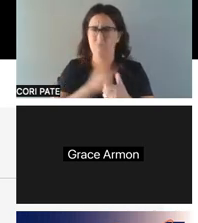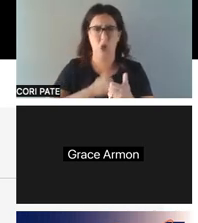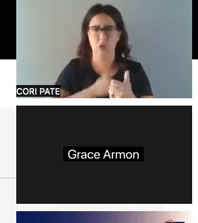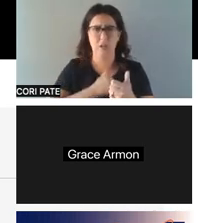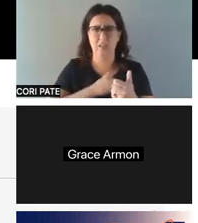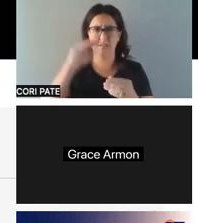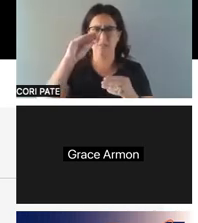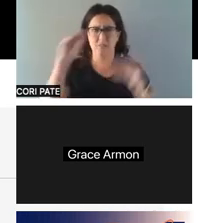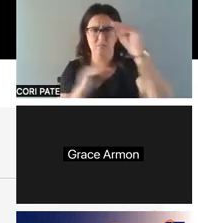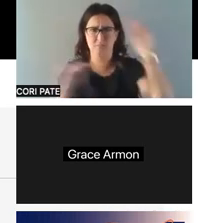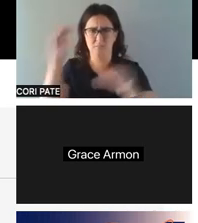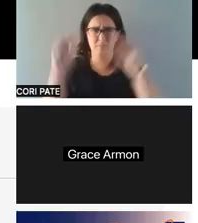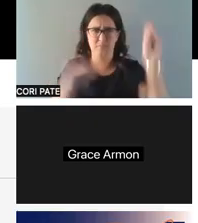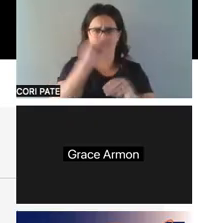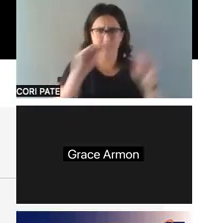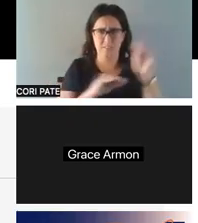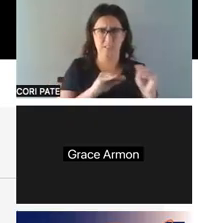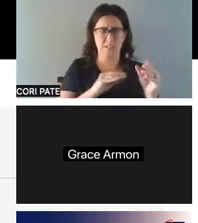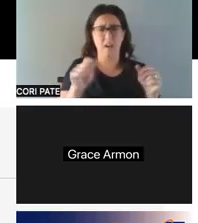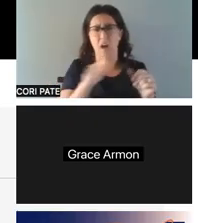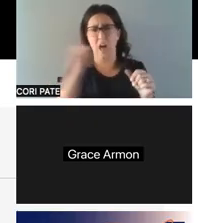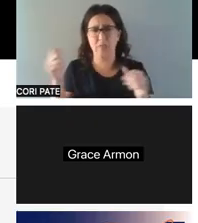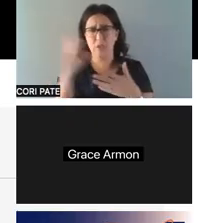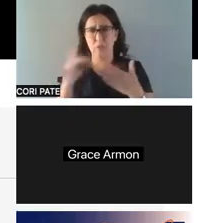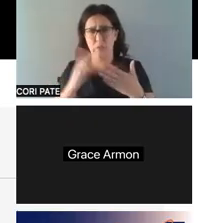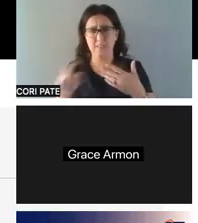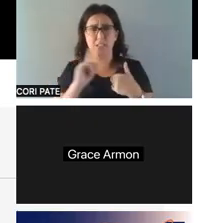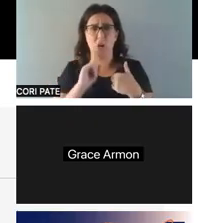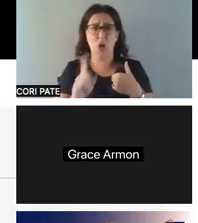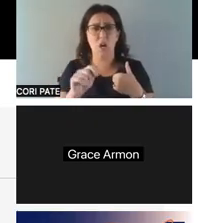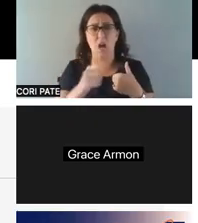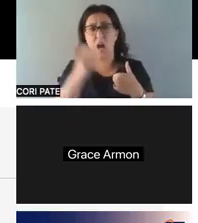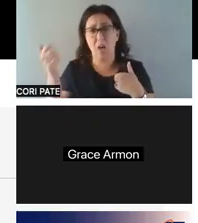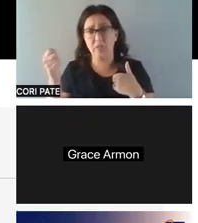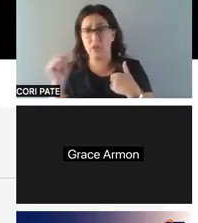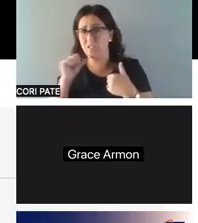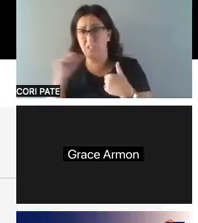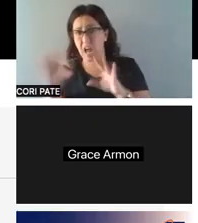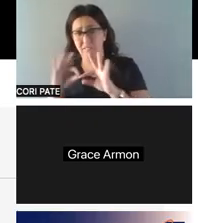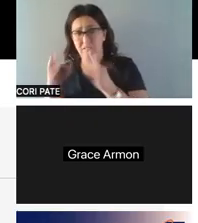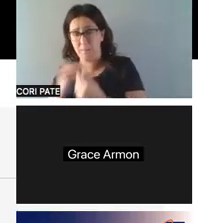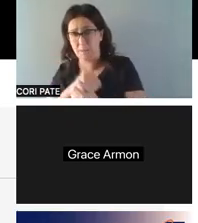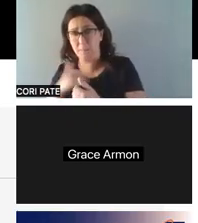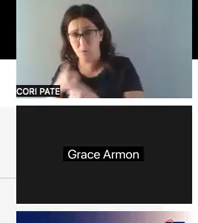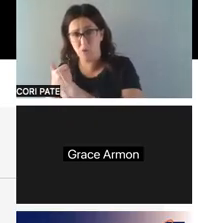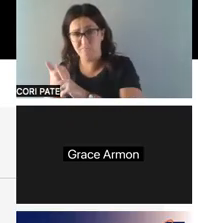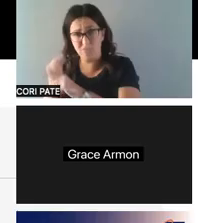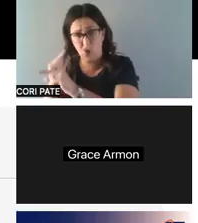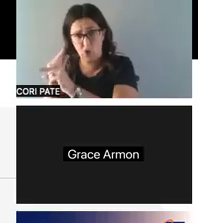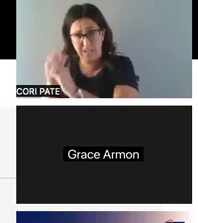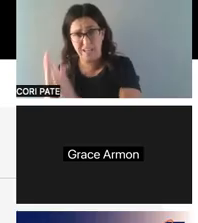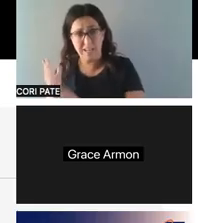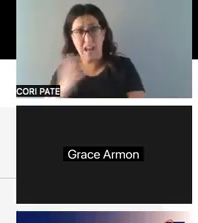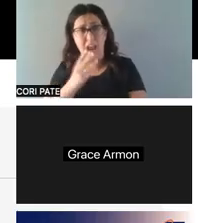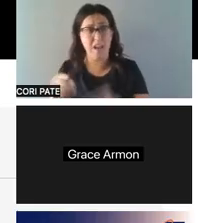it's changing as people are responding. The other choice is other non-family member guardians. And